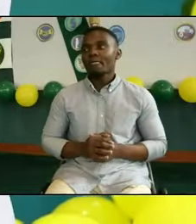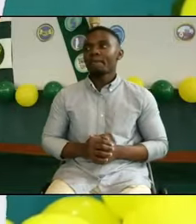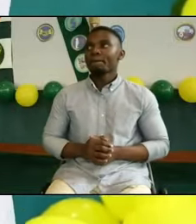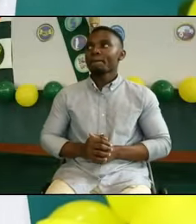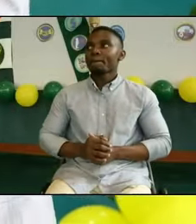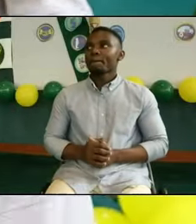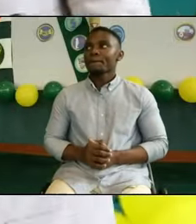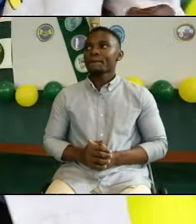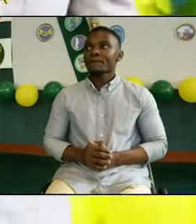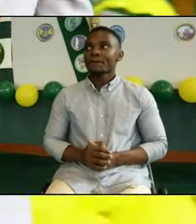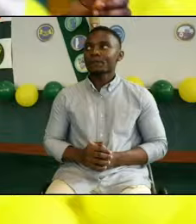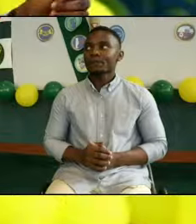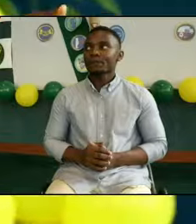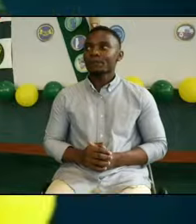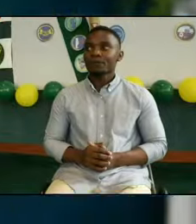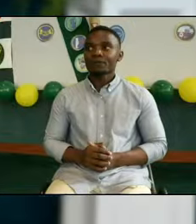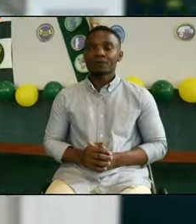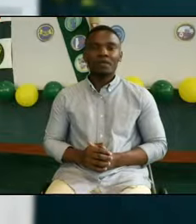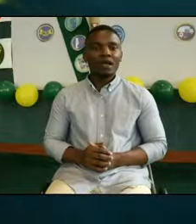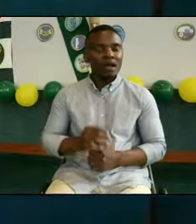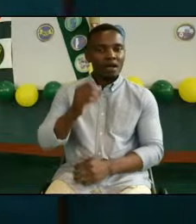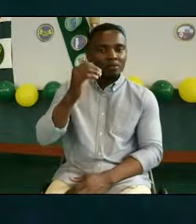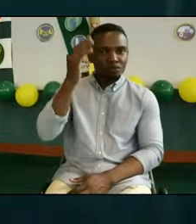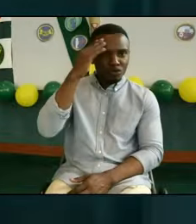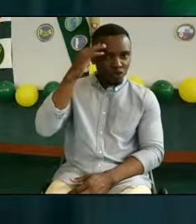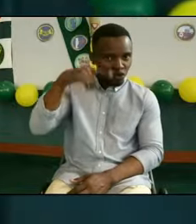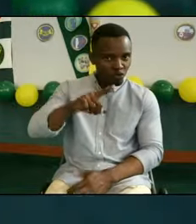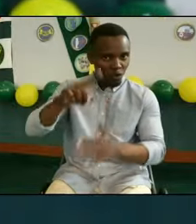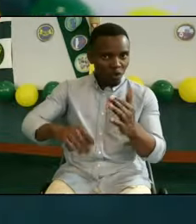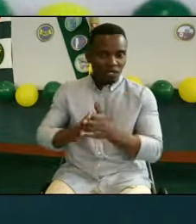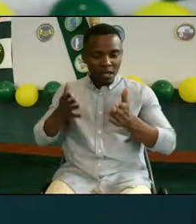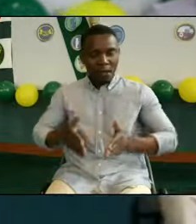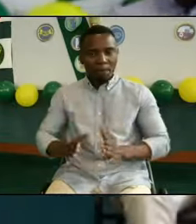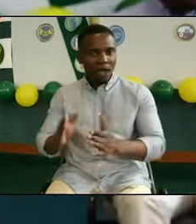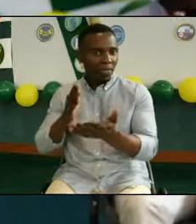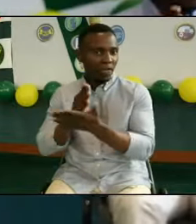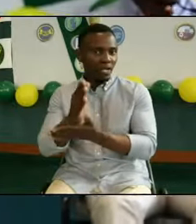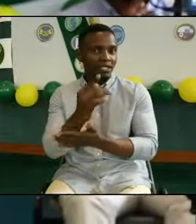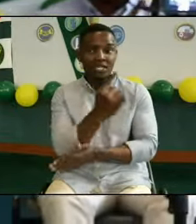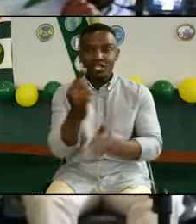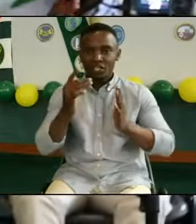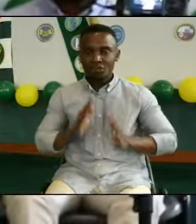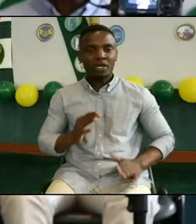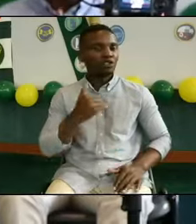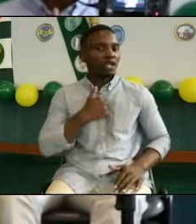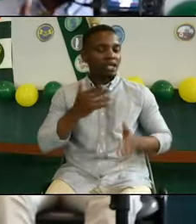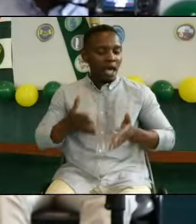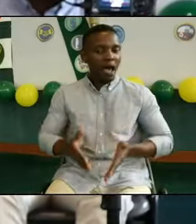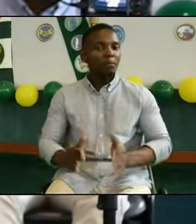is beware of your birthright. Beware of your what? Your birthright. Every one of us here have a